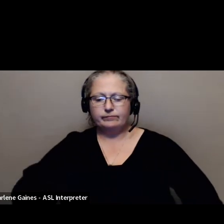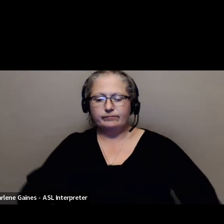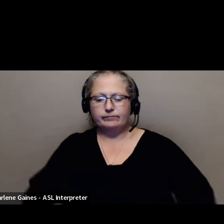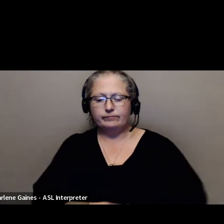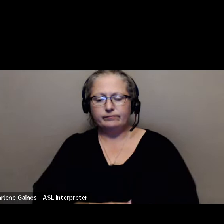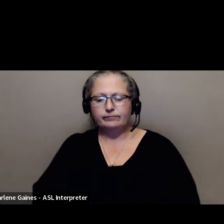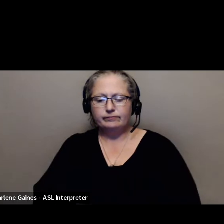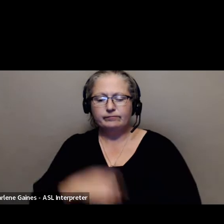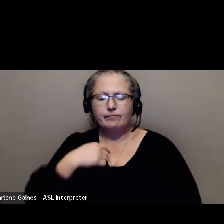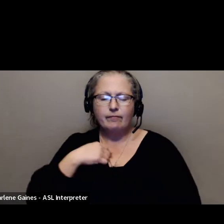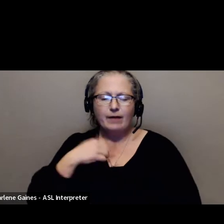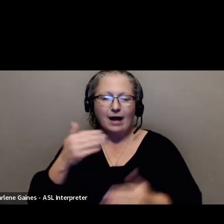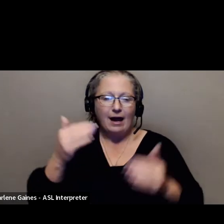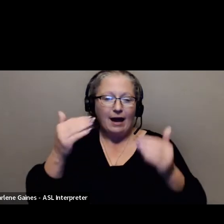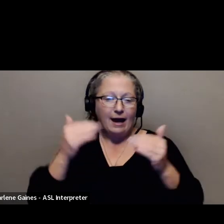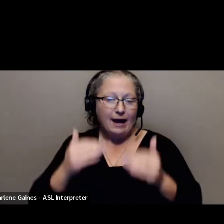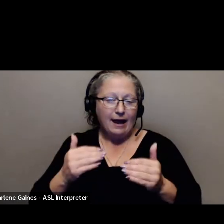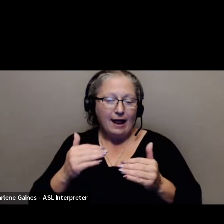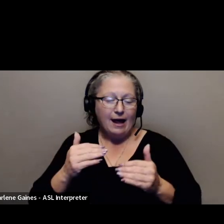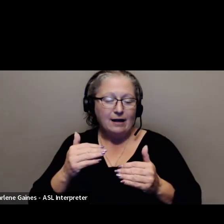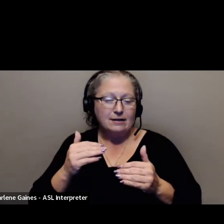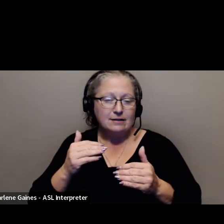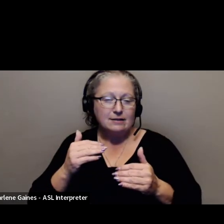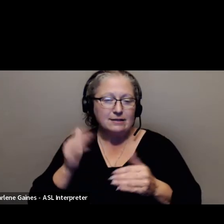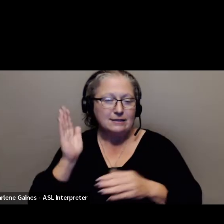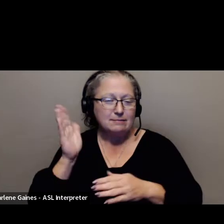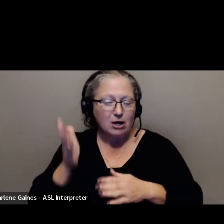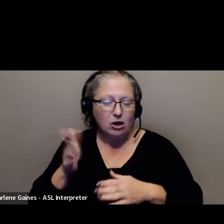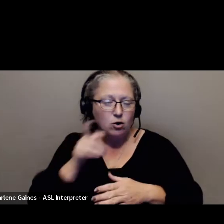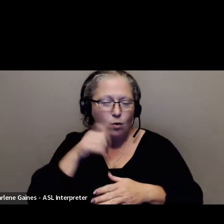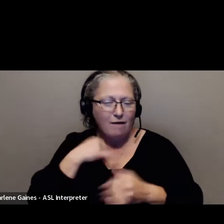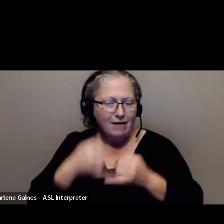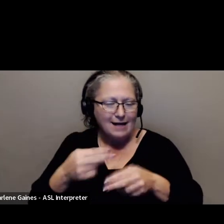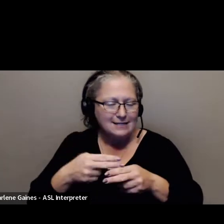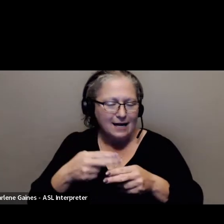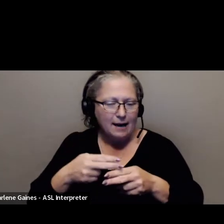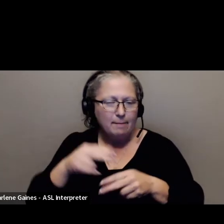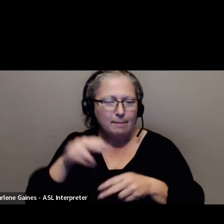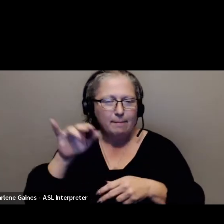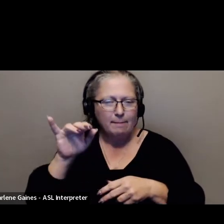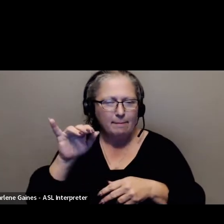The next speaker, I don't have a last name, Inas.